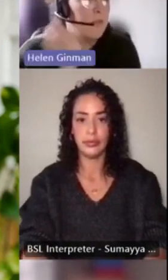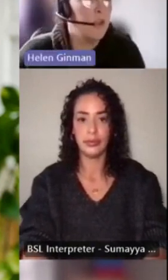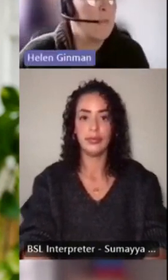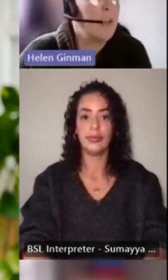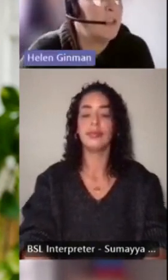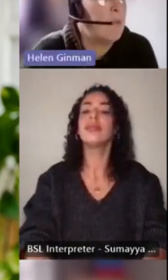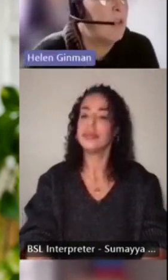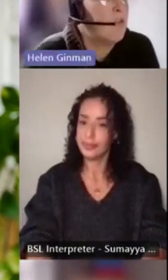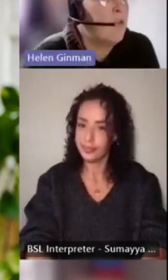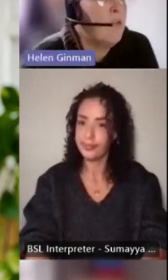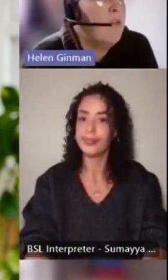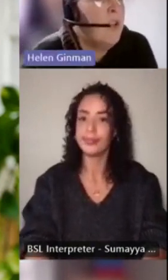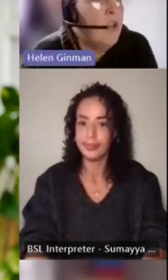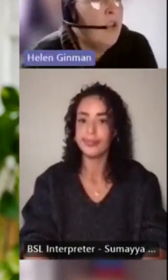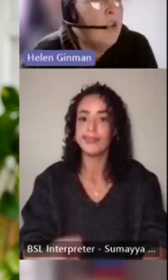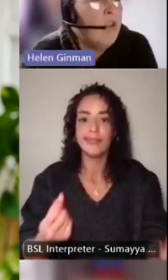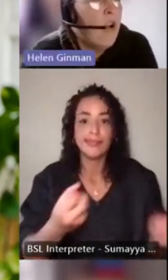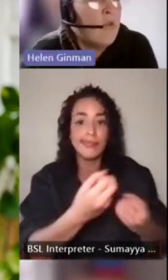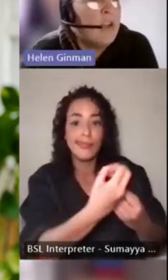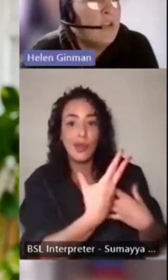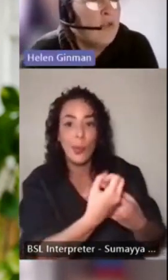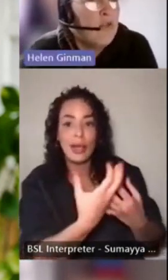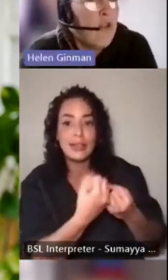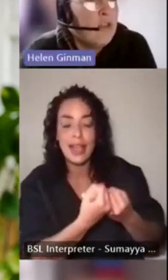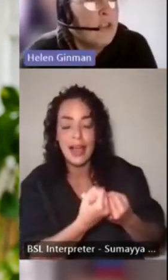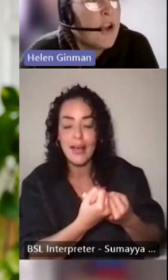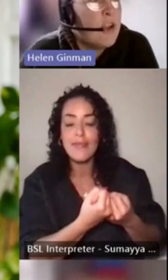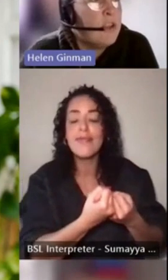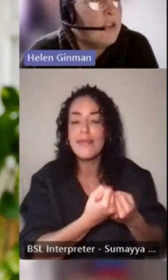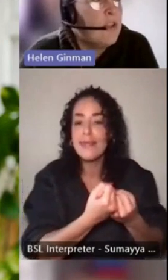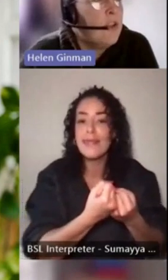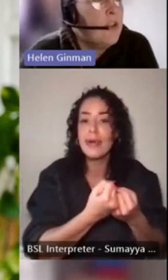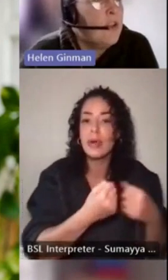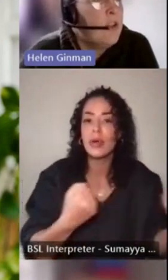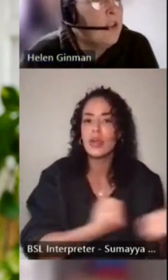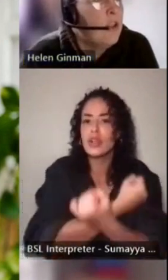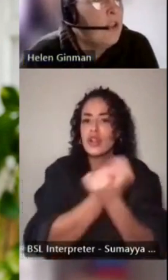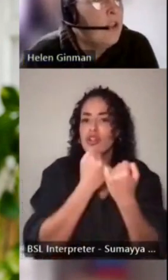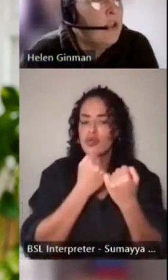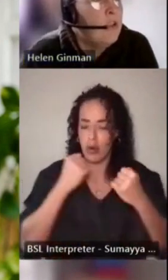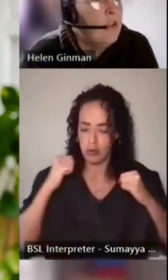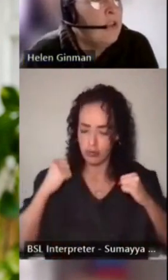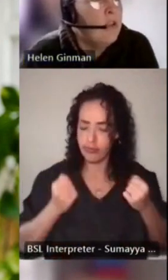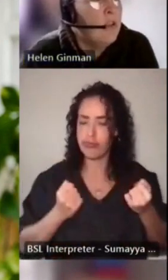So some of the comments coming through: holding a strong stance,